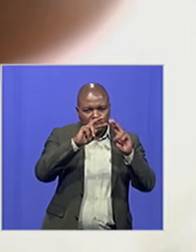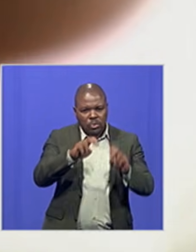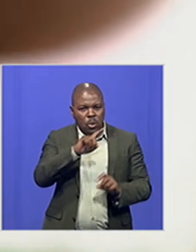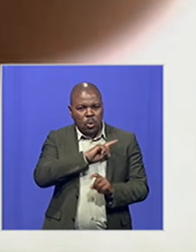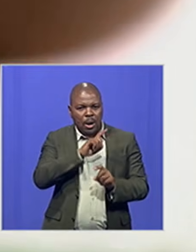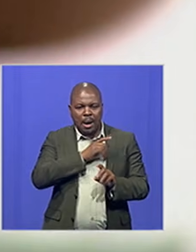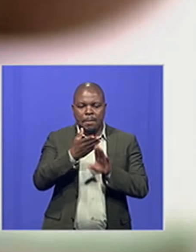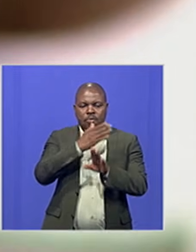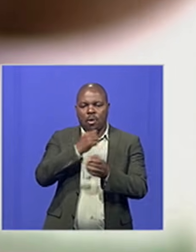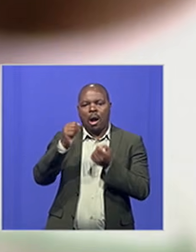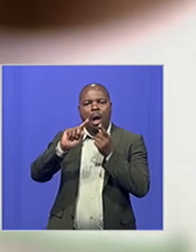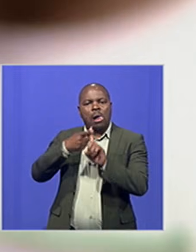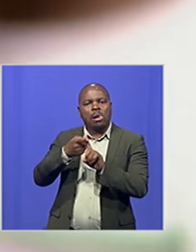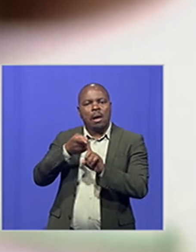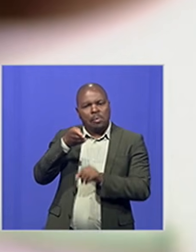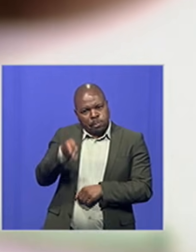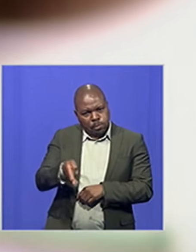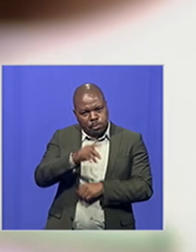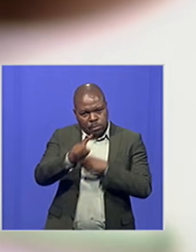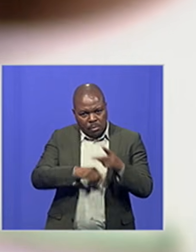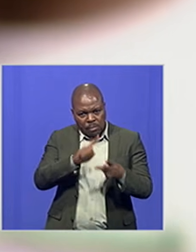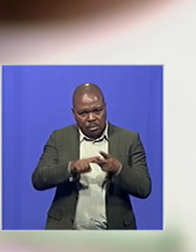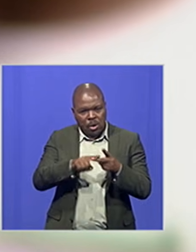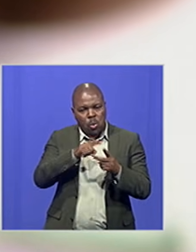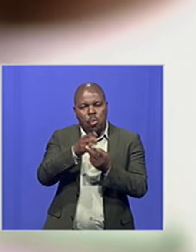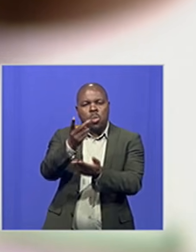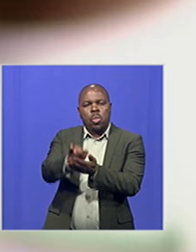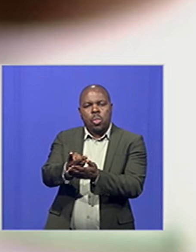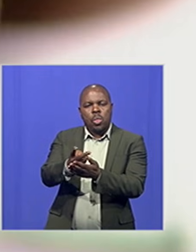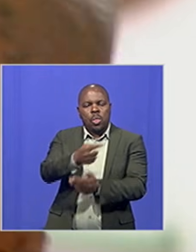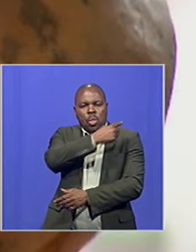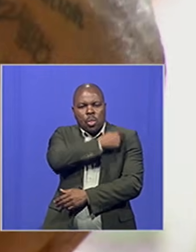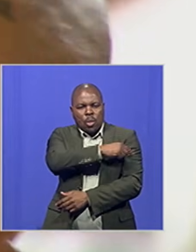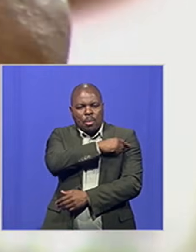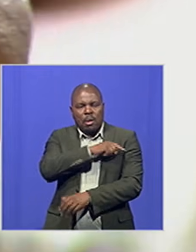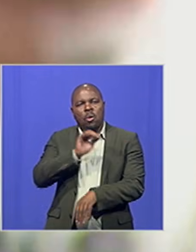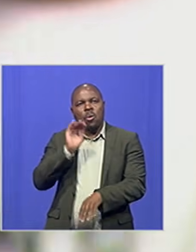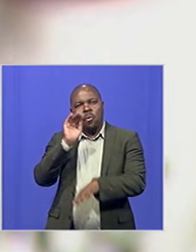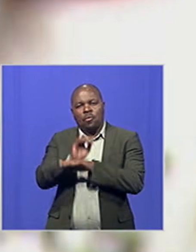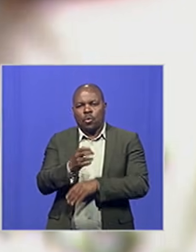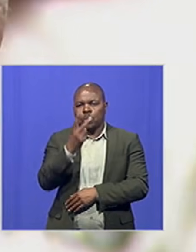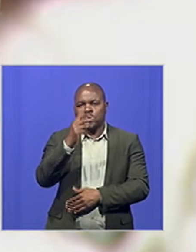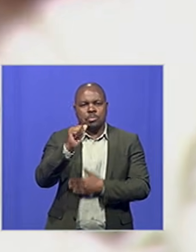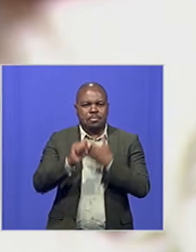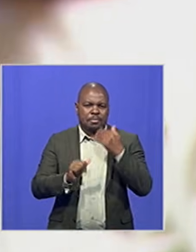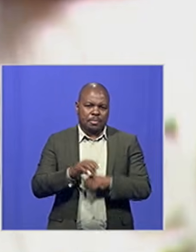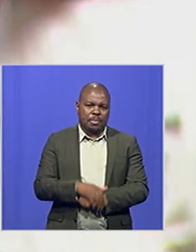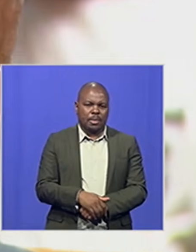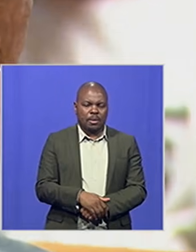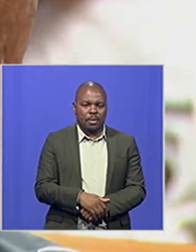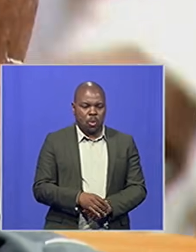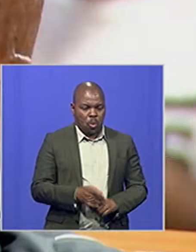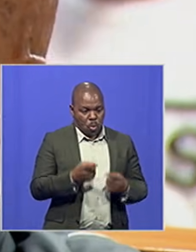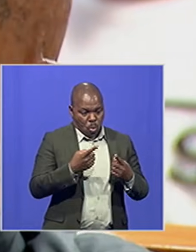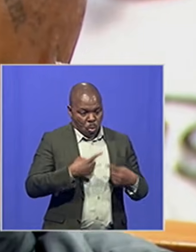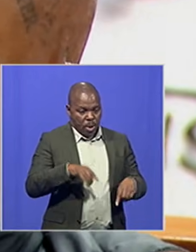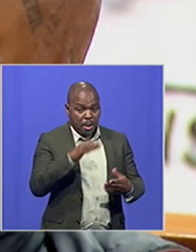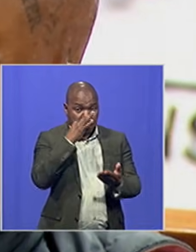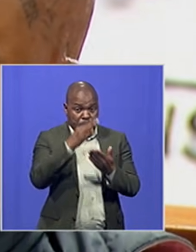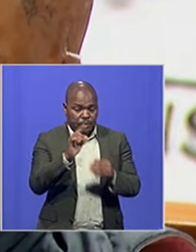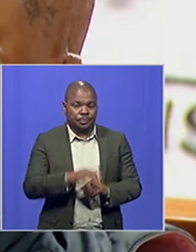mo kotsing ya sejanaga e neng ya dira gore a robadiwe kwa bookelong go feta dikgwedi tse 2. Our submission is that